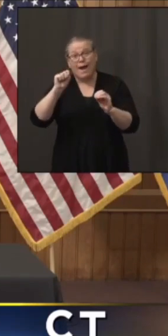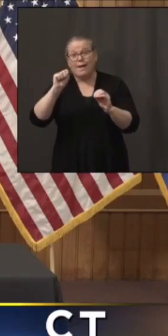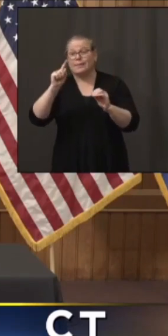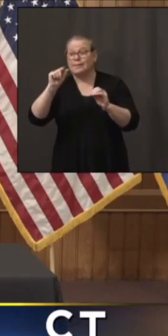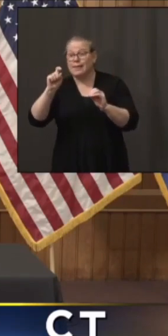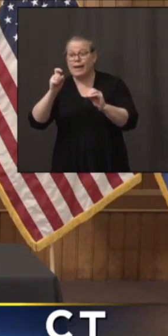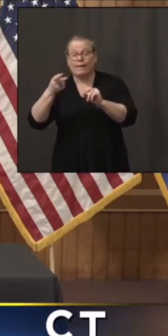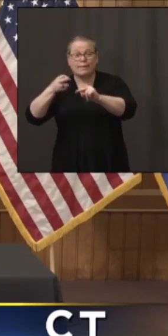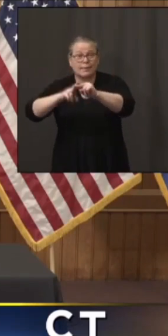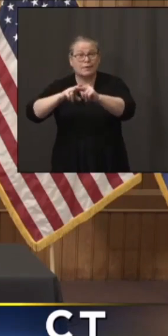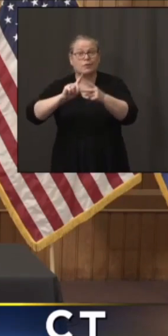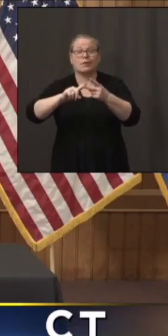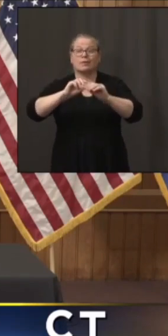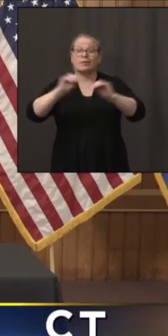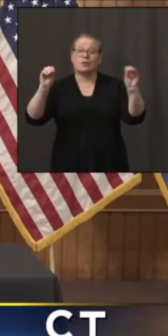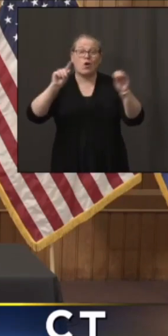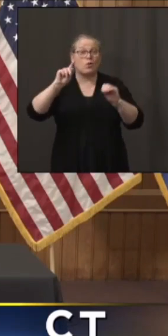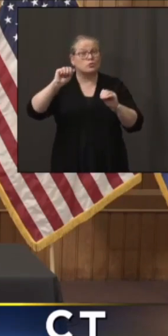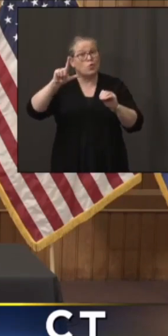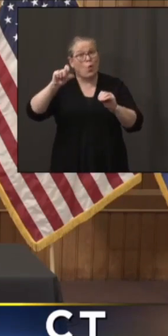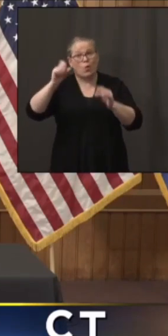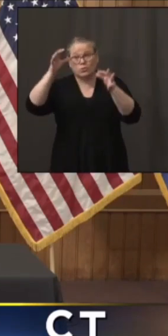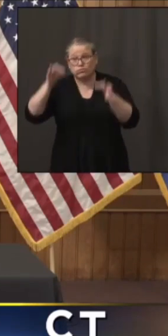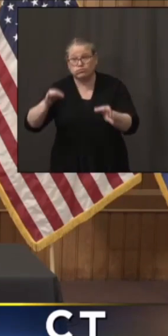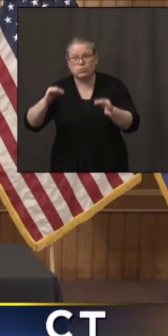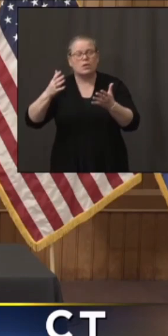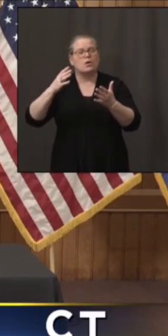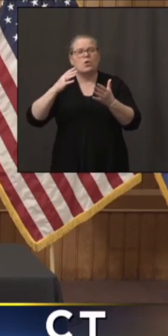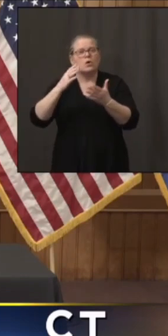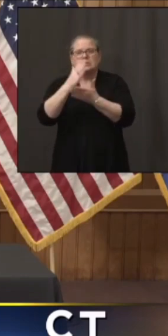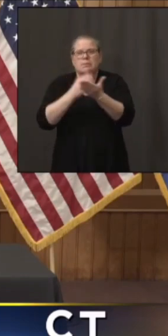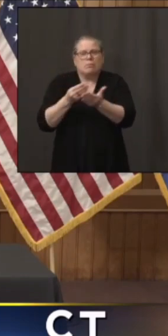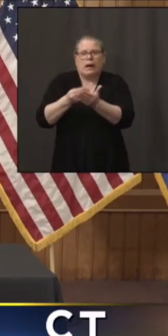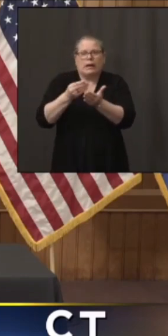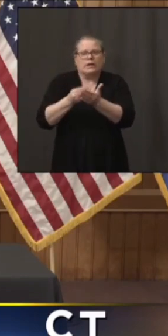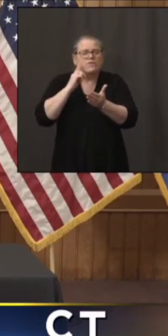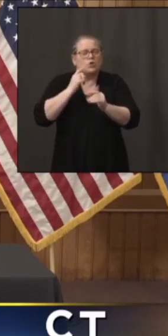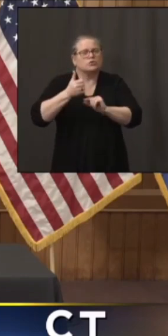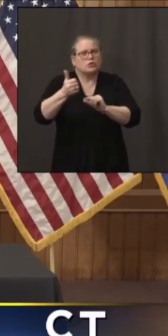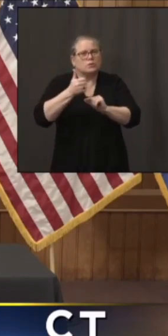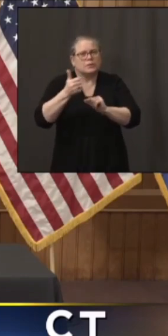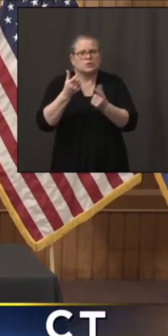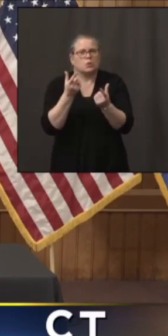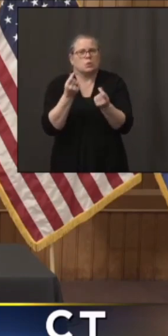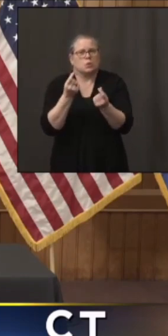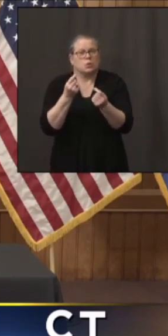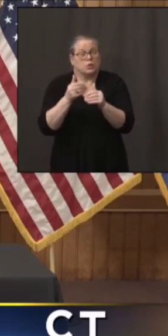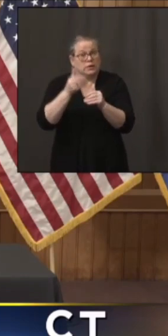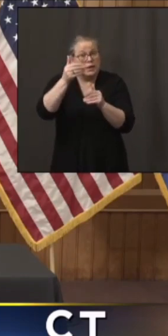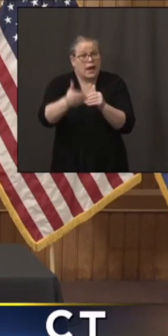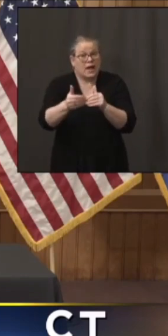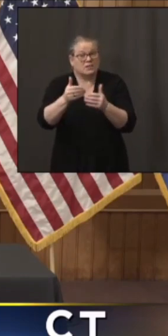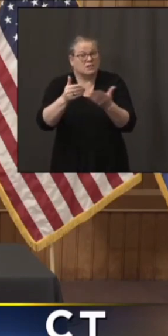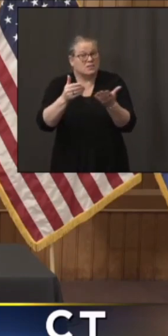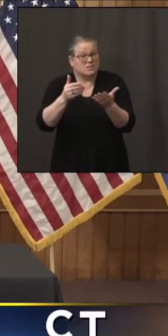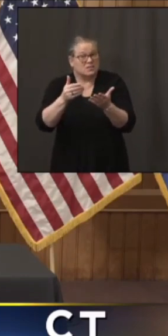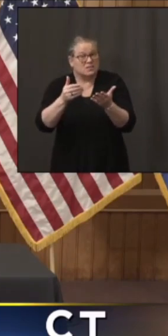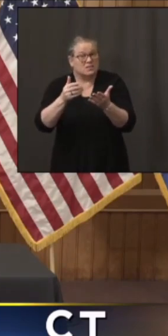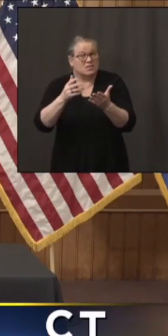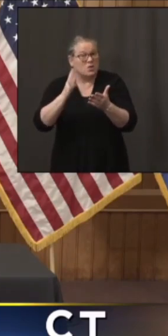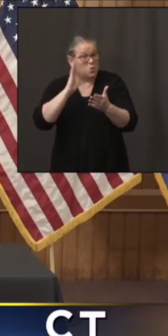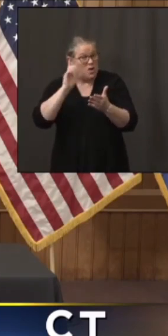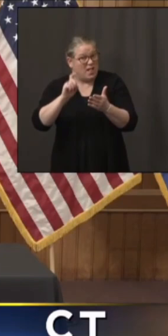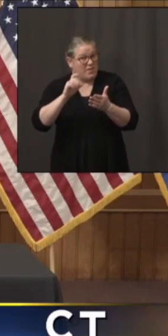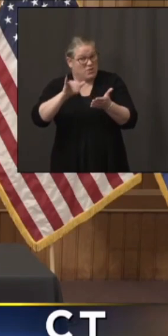some new form of revenue for the transportation fund, the next step is just likely to be that we start stretching